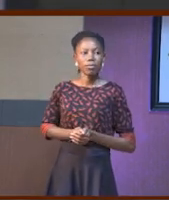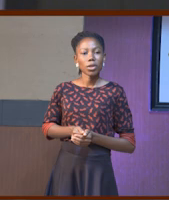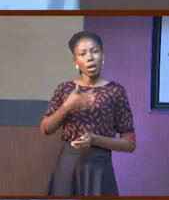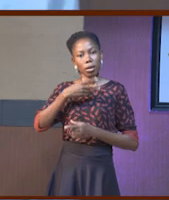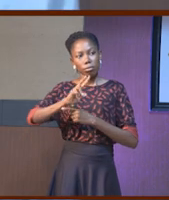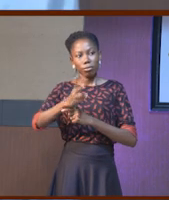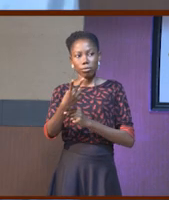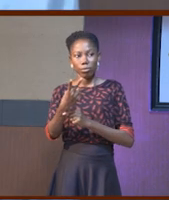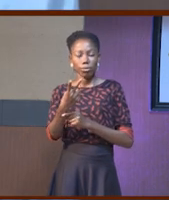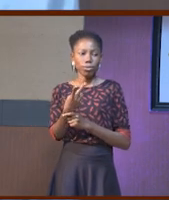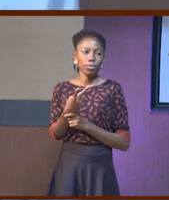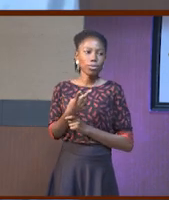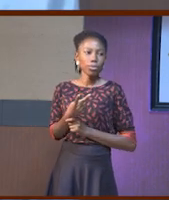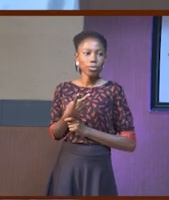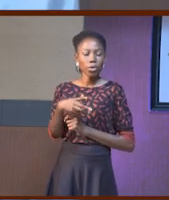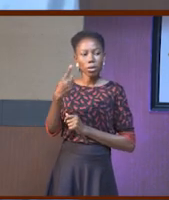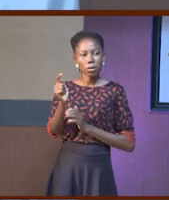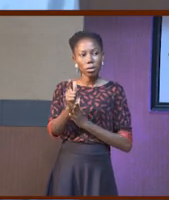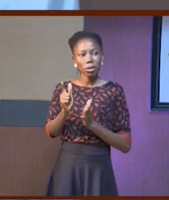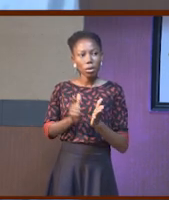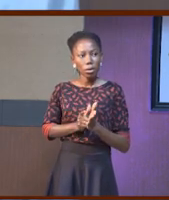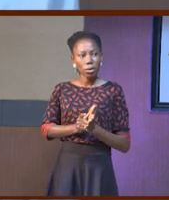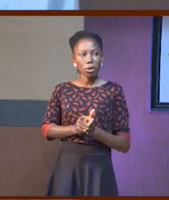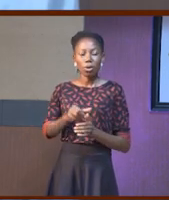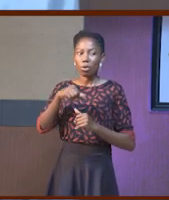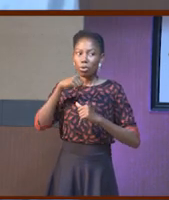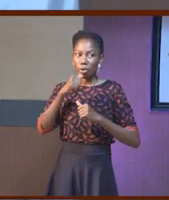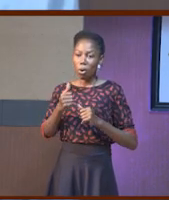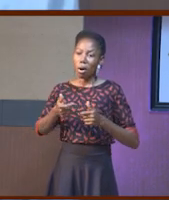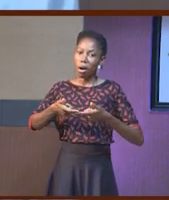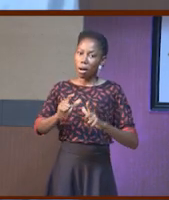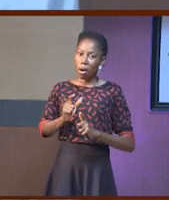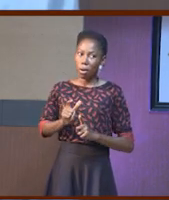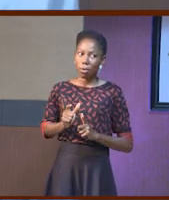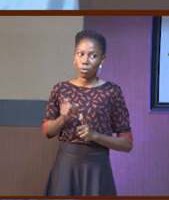Then secondly, the law does not permit you